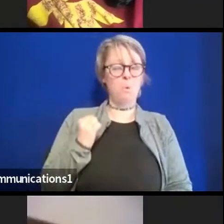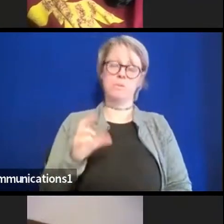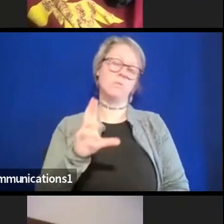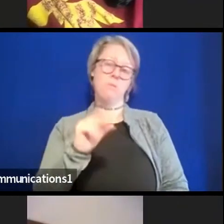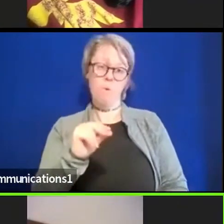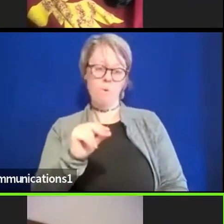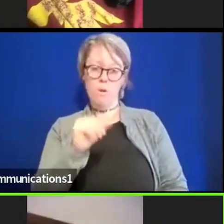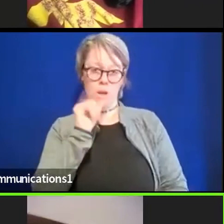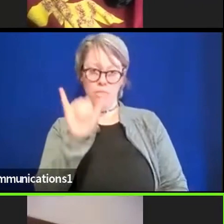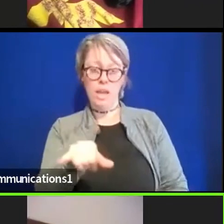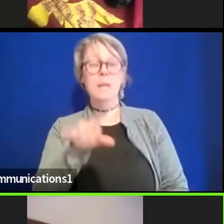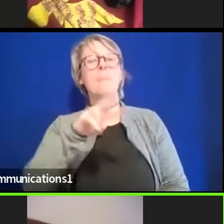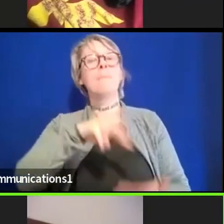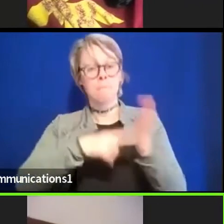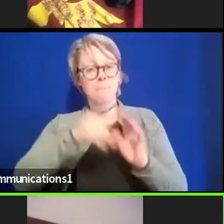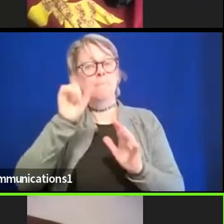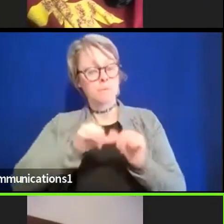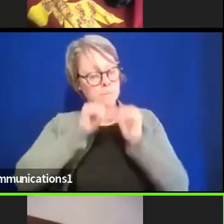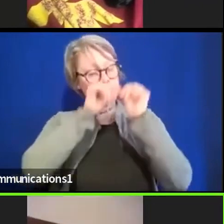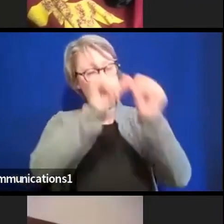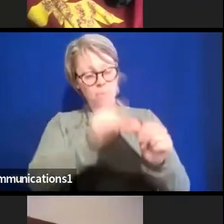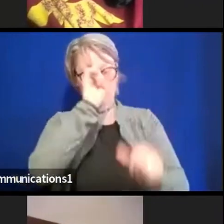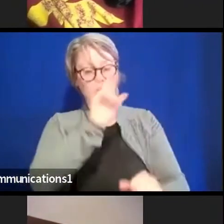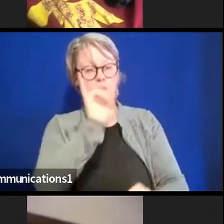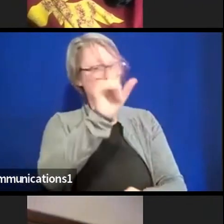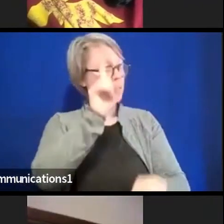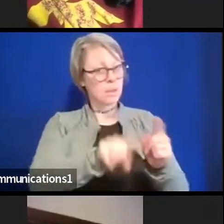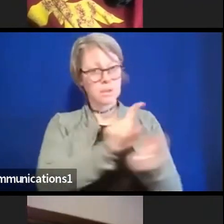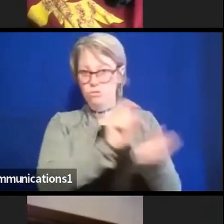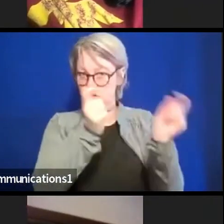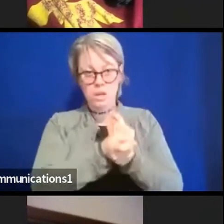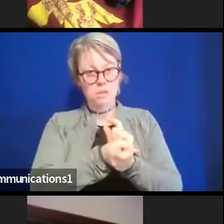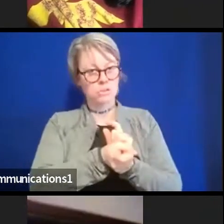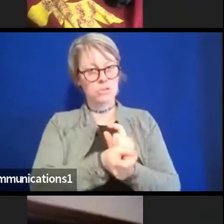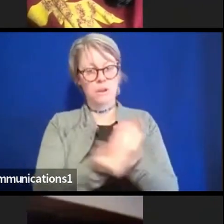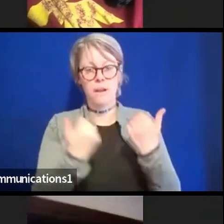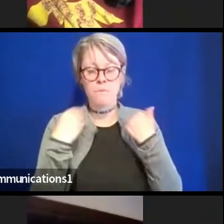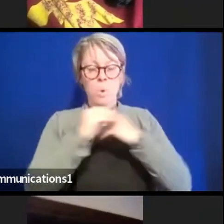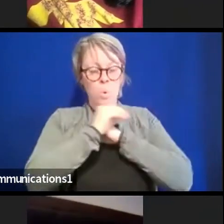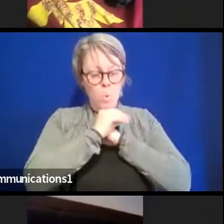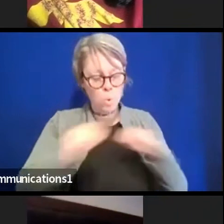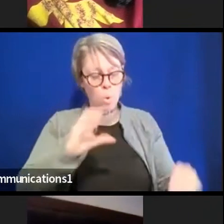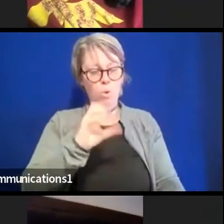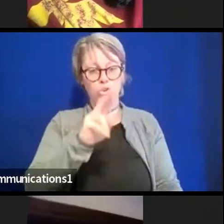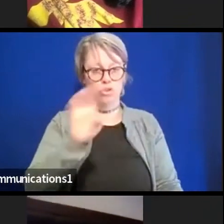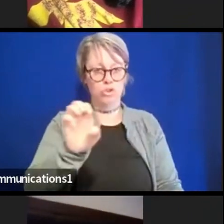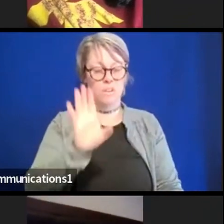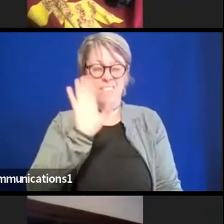condition, is permanent and can't be changed. That's the